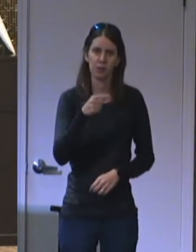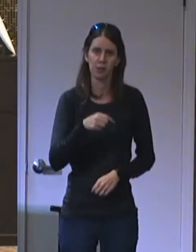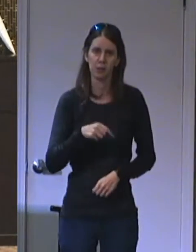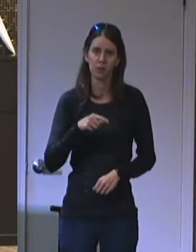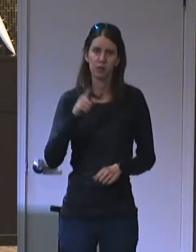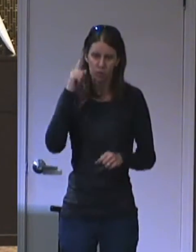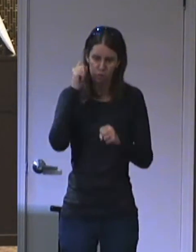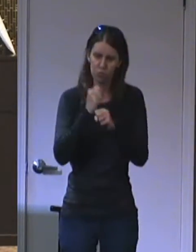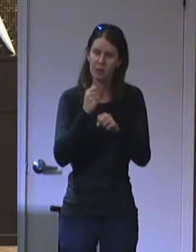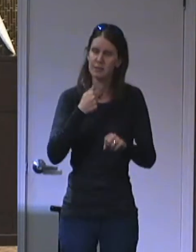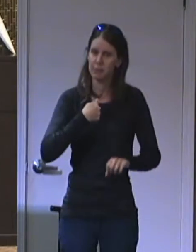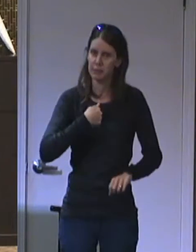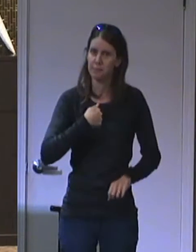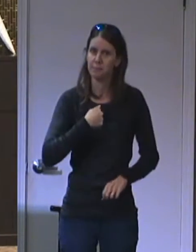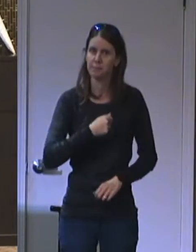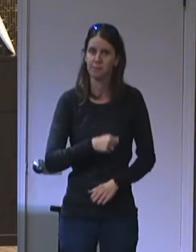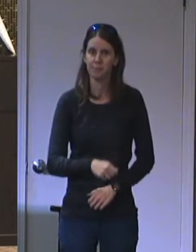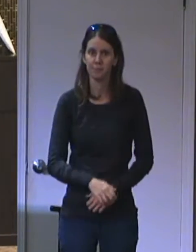Just trust me.